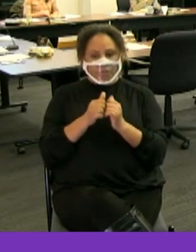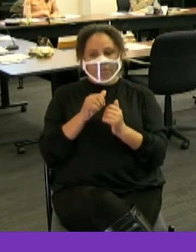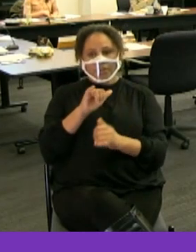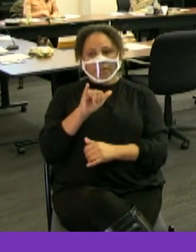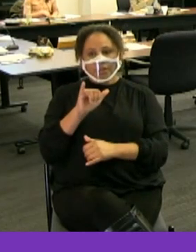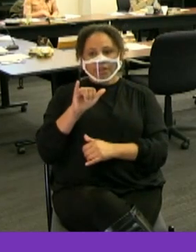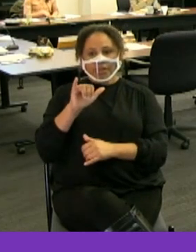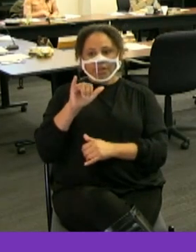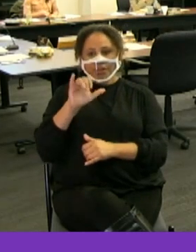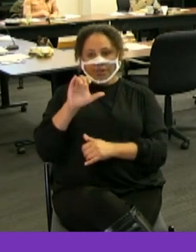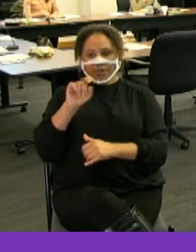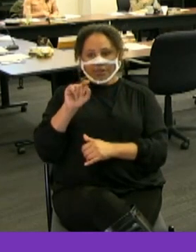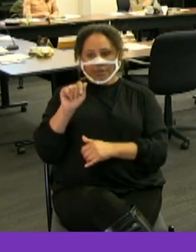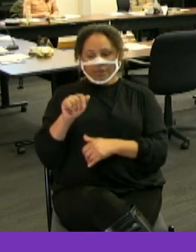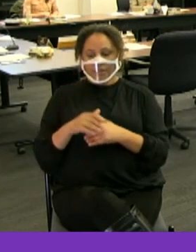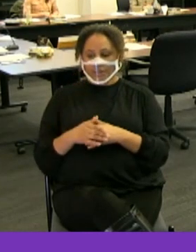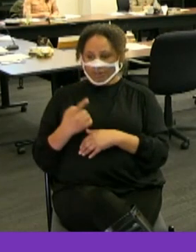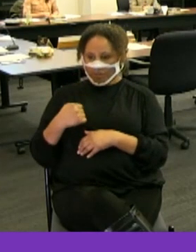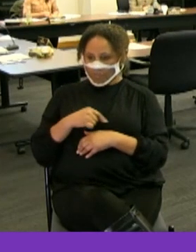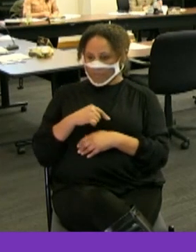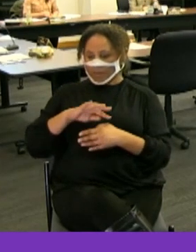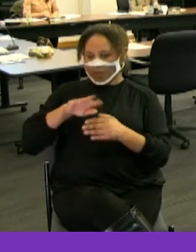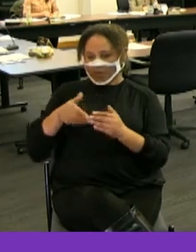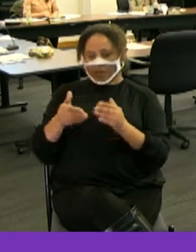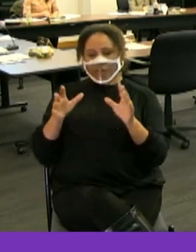so we all met, and as Trustee